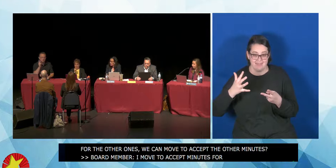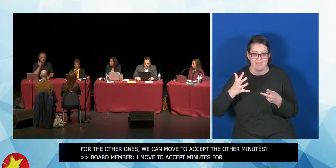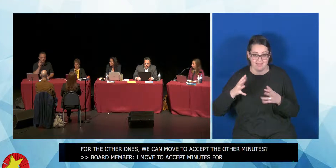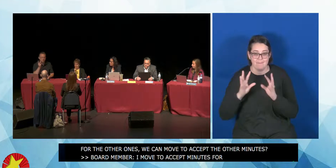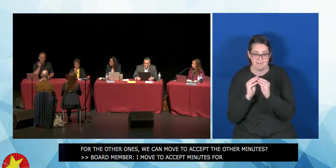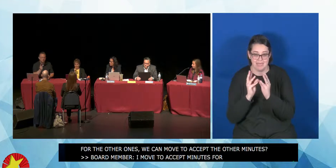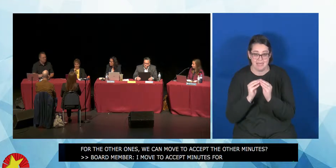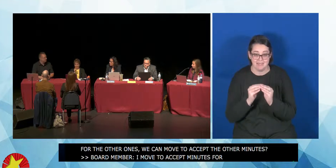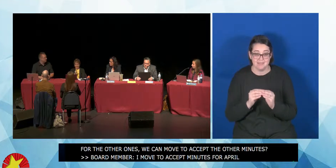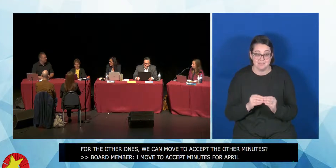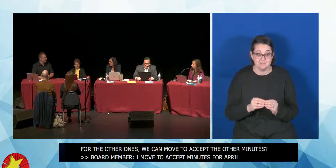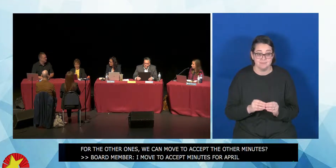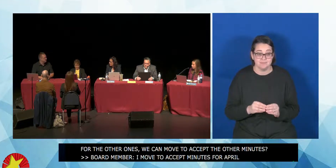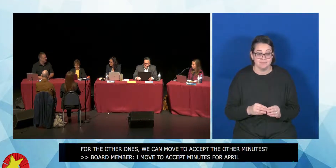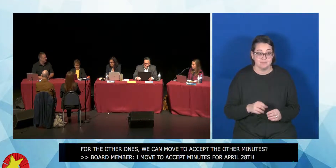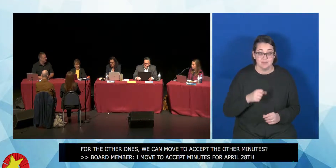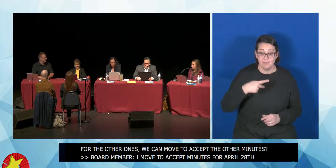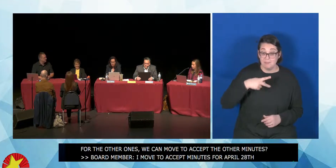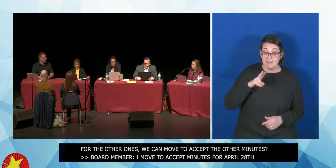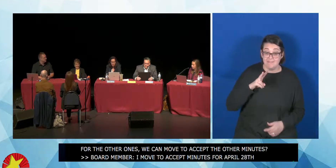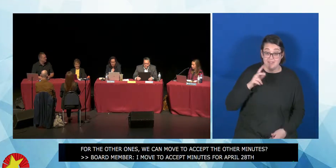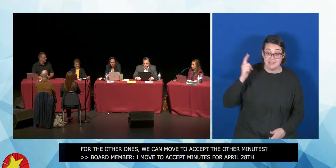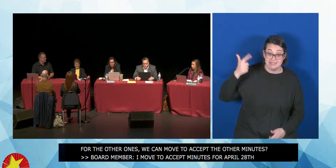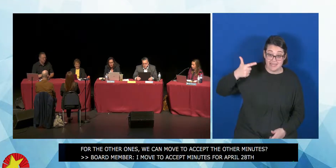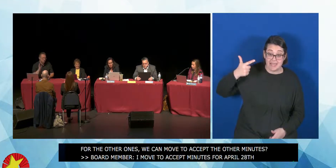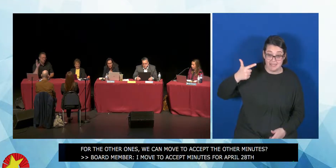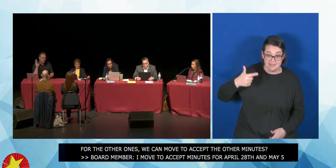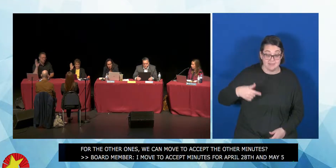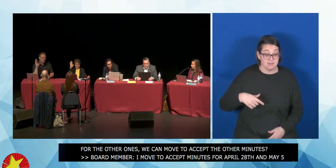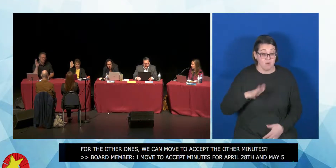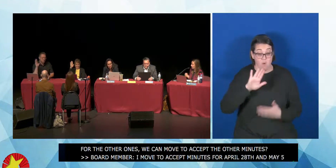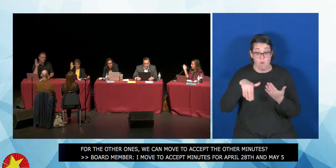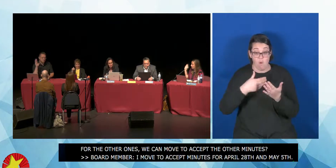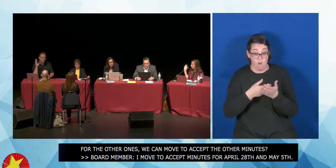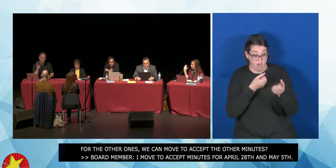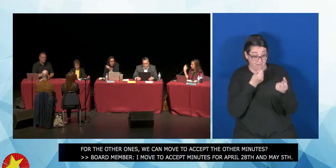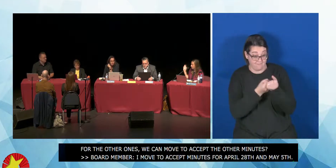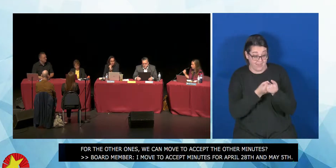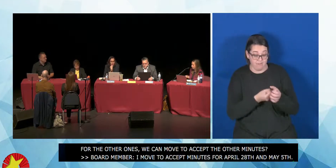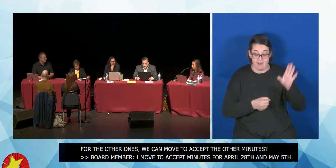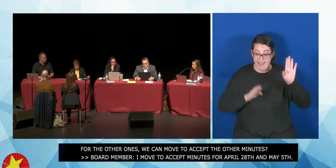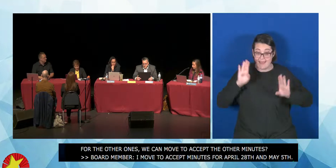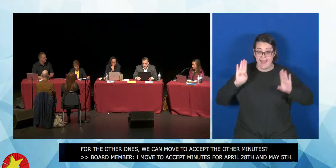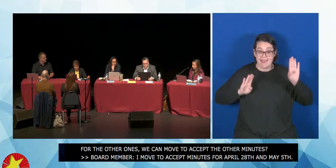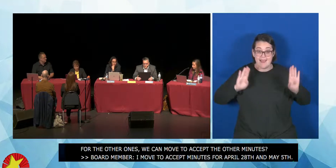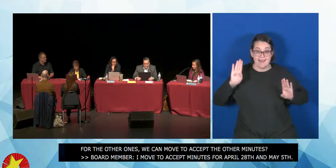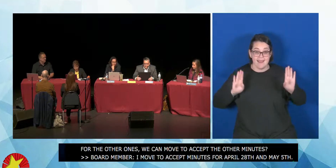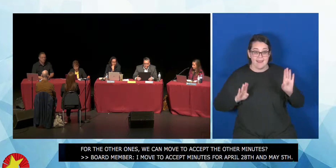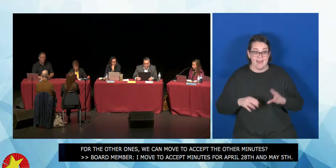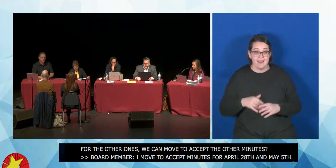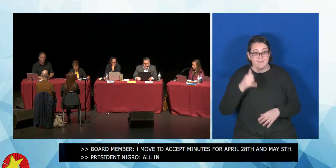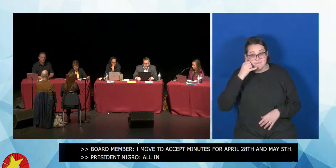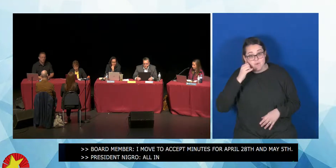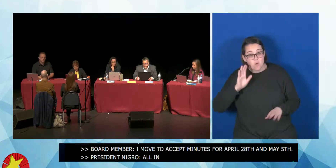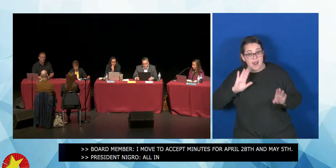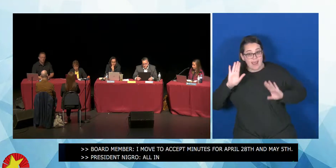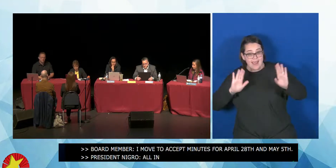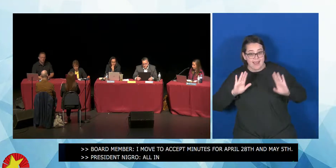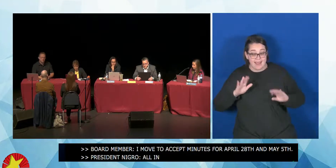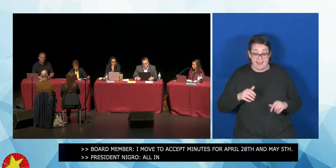All in... Seconded. Okay. All in favor? Aye. Aye. Aye. Any